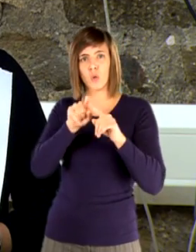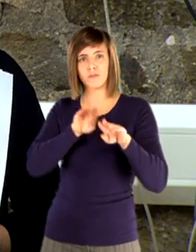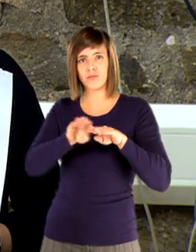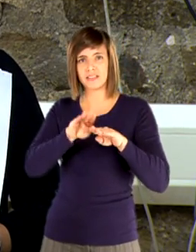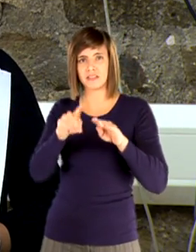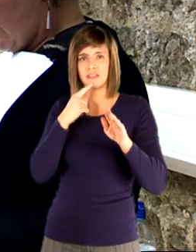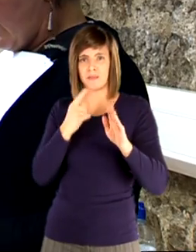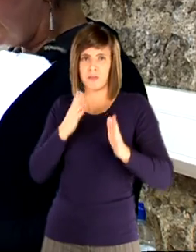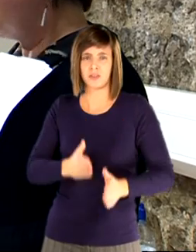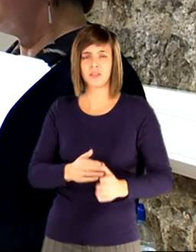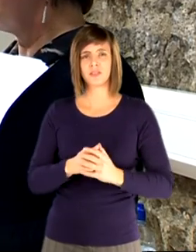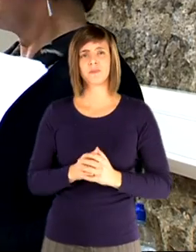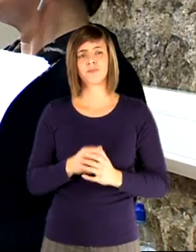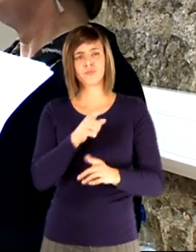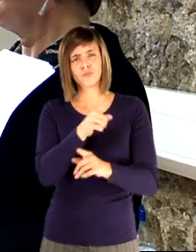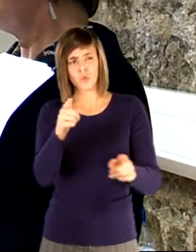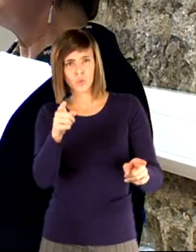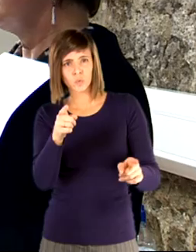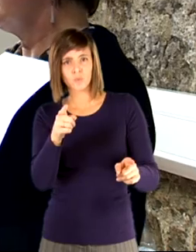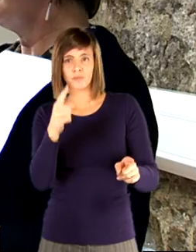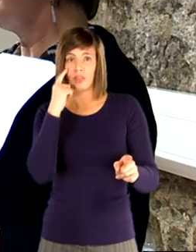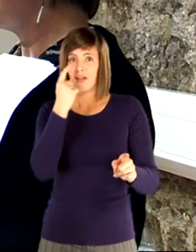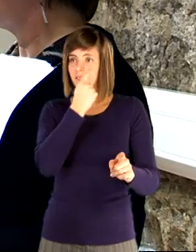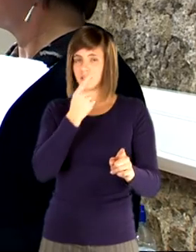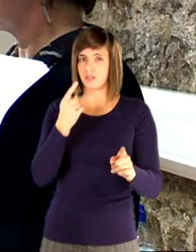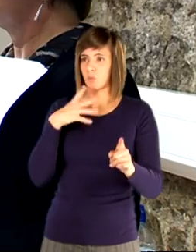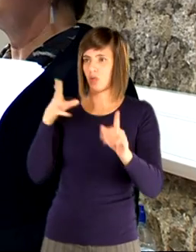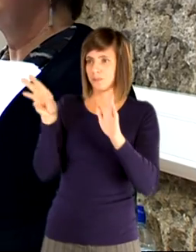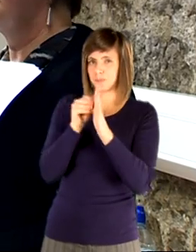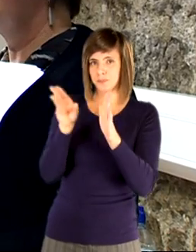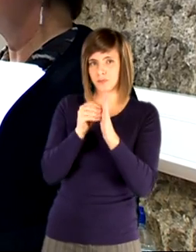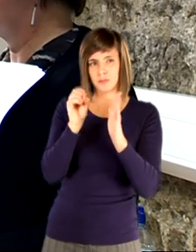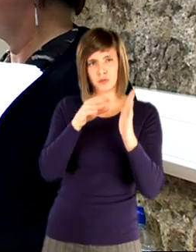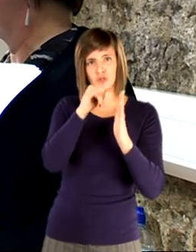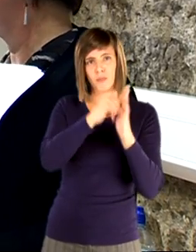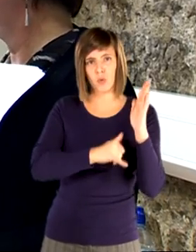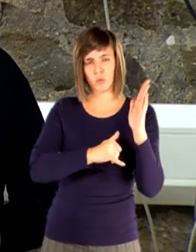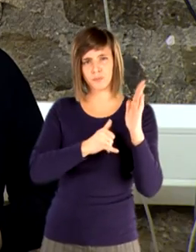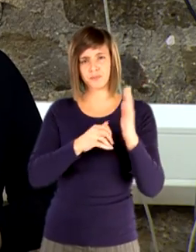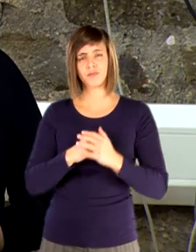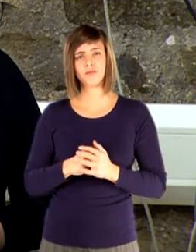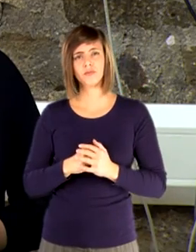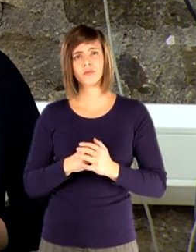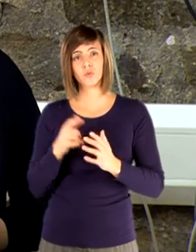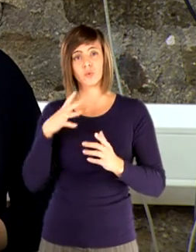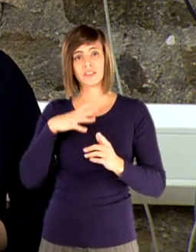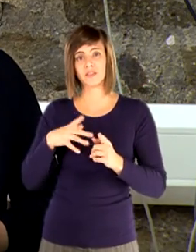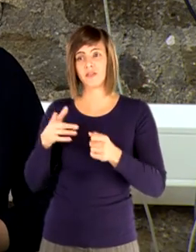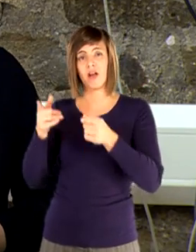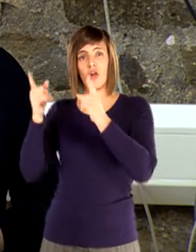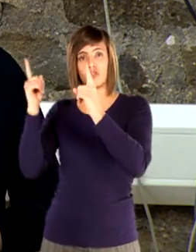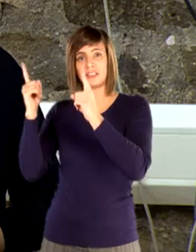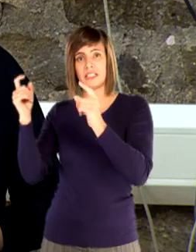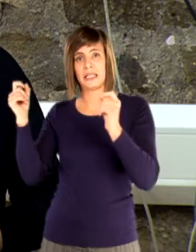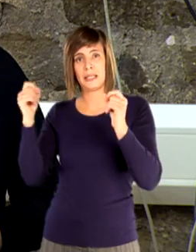in the Code of Practice. So, but assuming for the moment that you can find the evidence that you want in your reports, what I would do then is get the authority